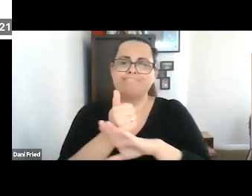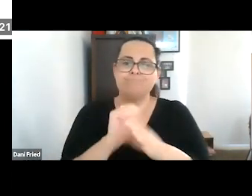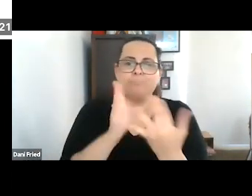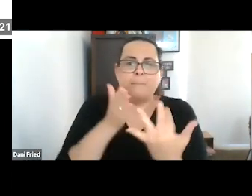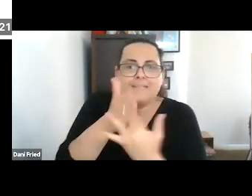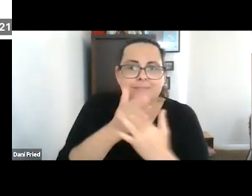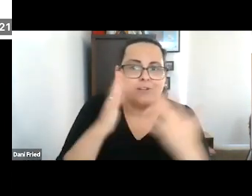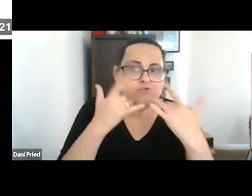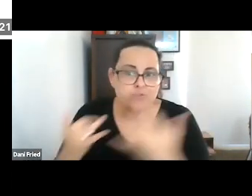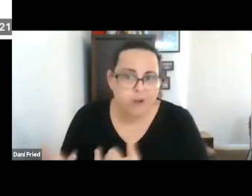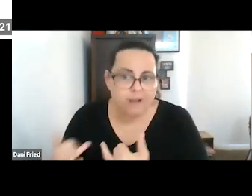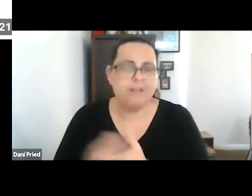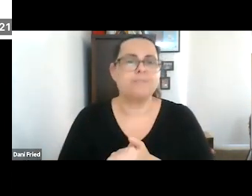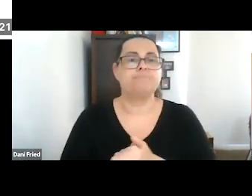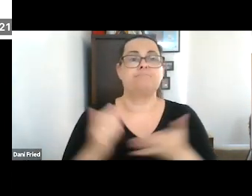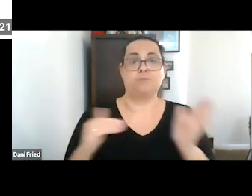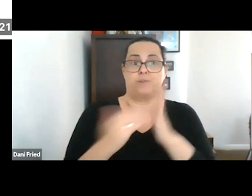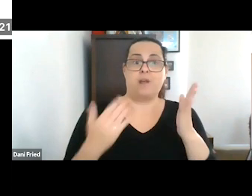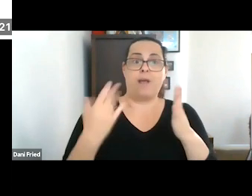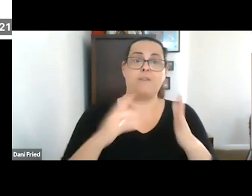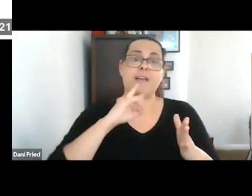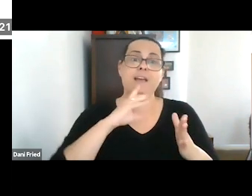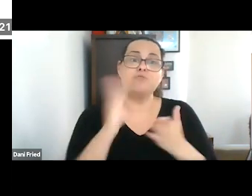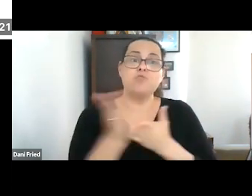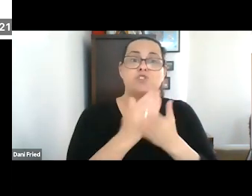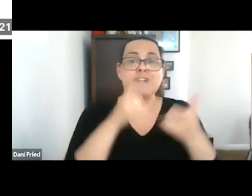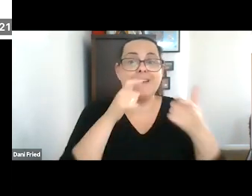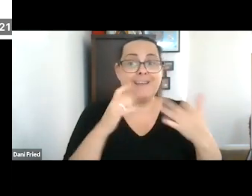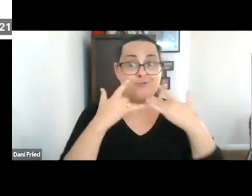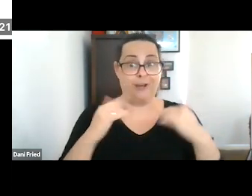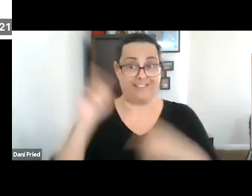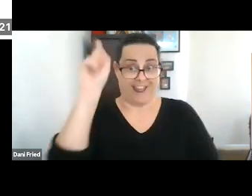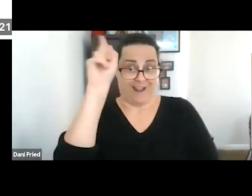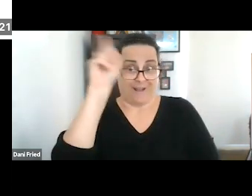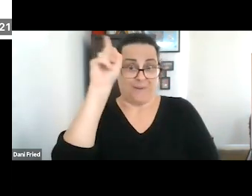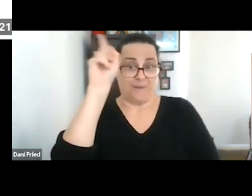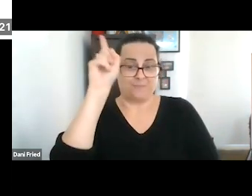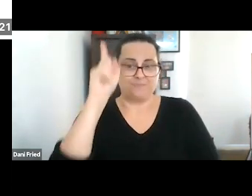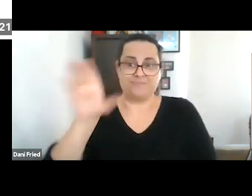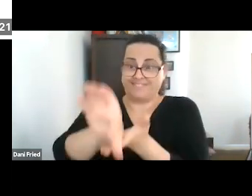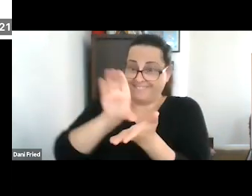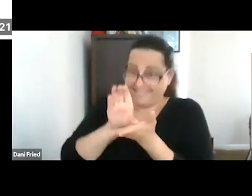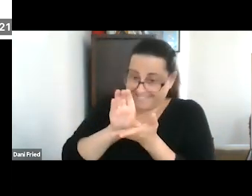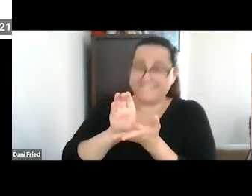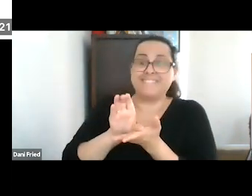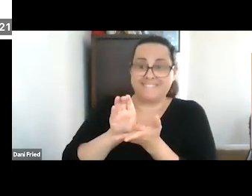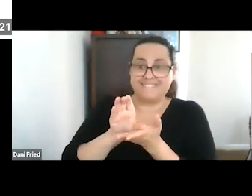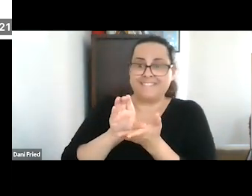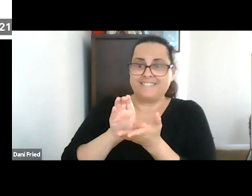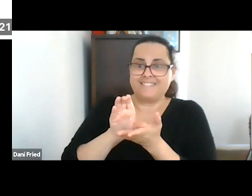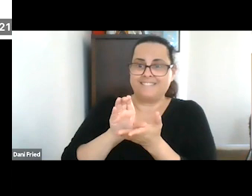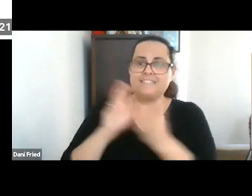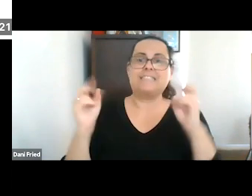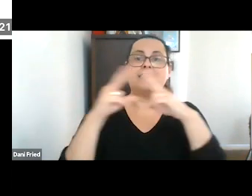intervention trials. So we have an electronic shared care trial happening now. We got funding for in